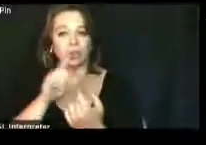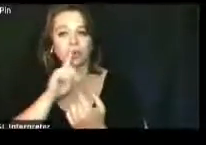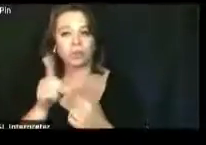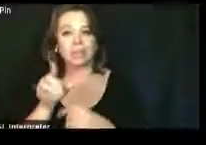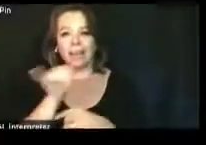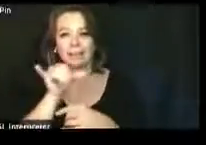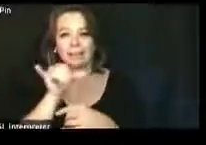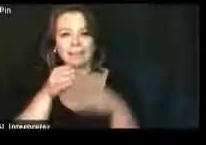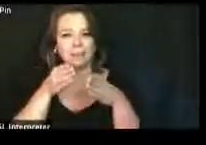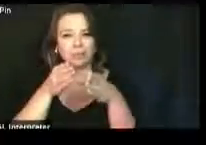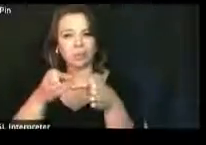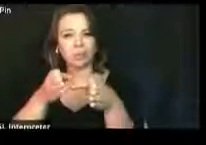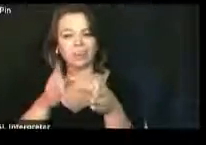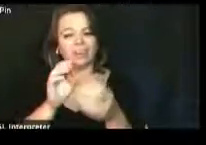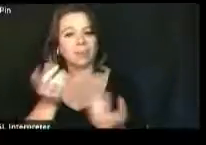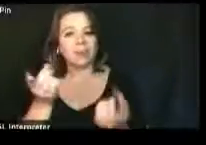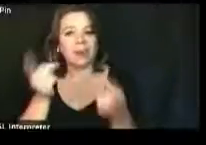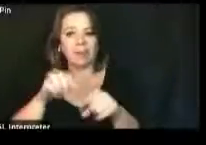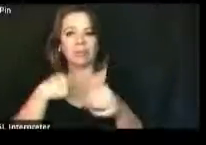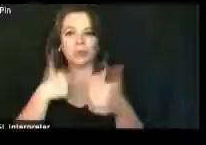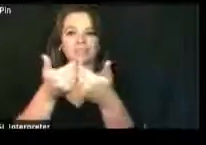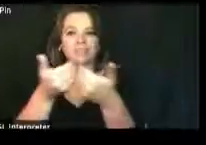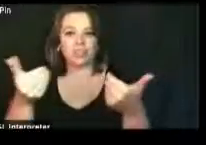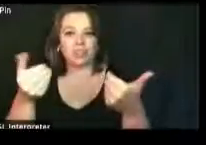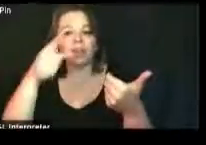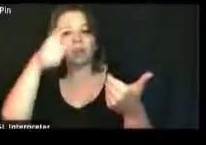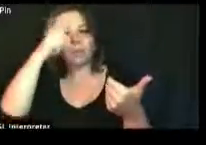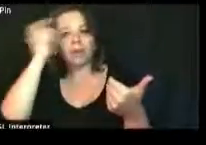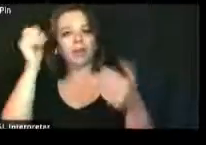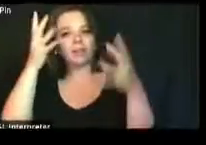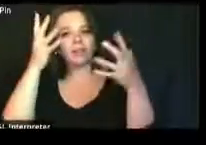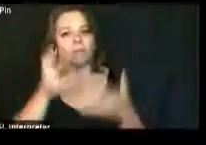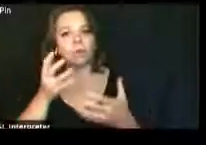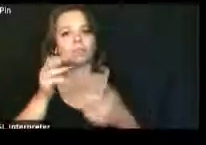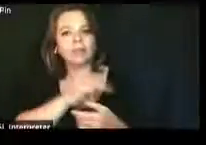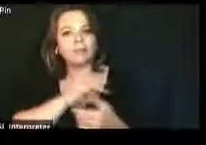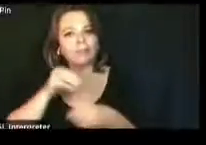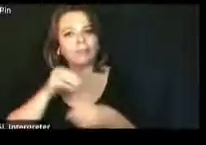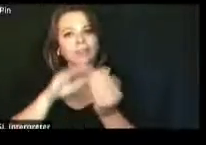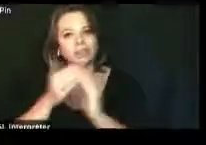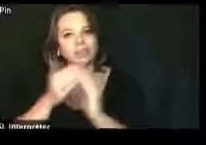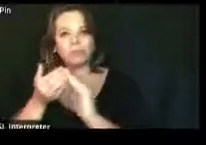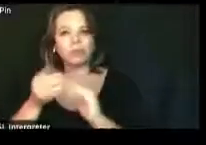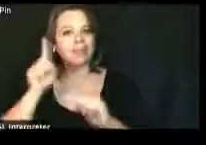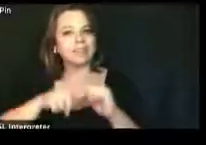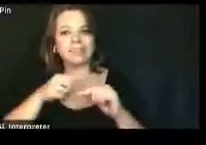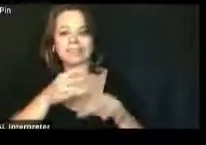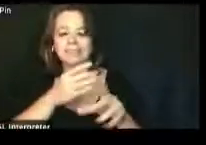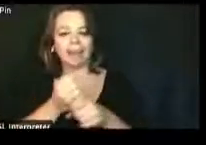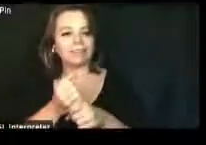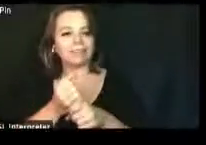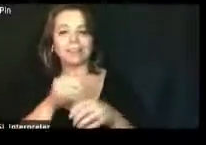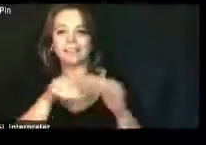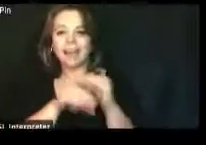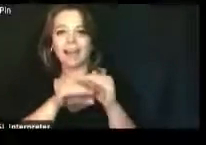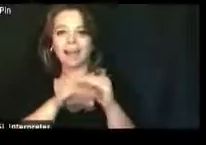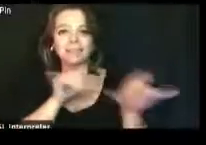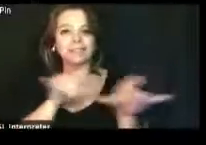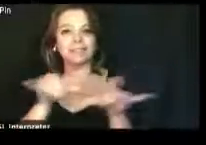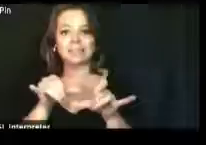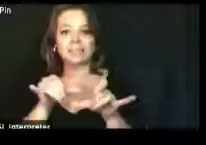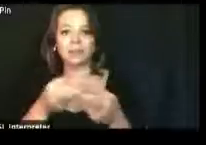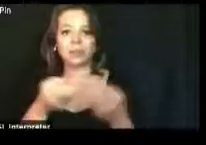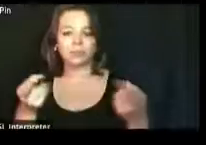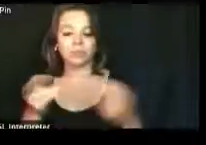creates a division because unfortunately, members of that community are not able to all get the same resources. So for example, on